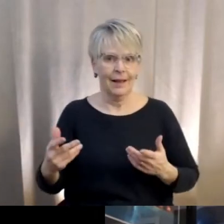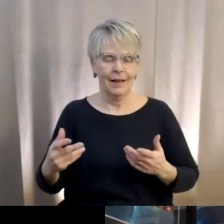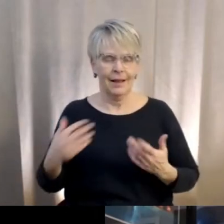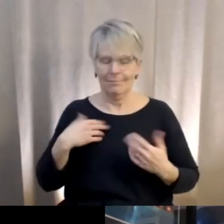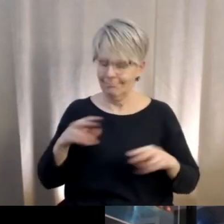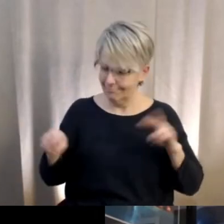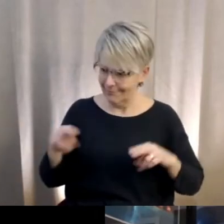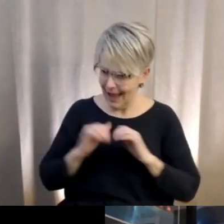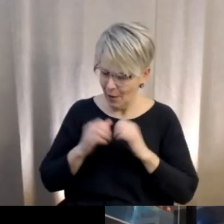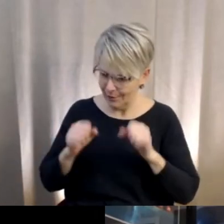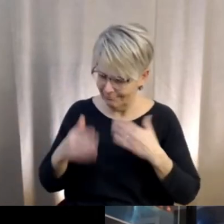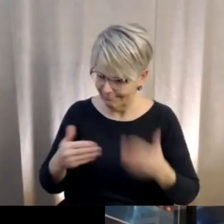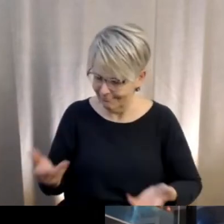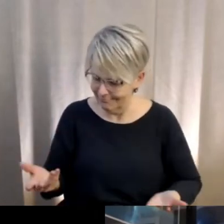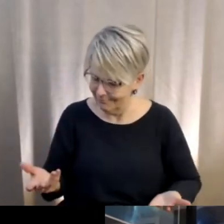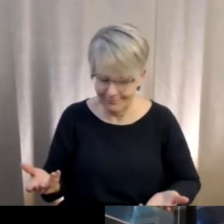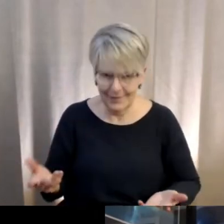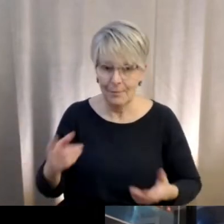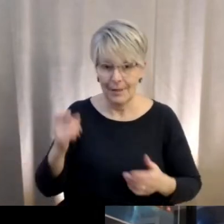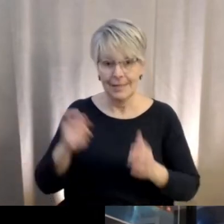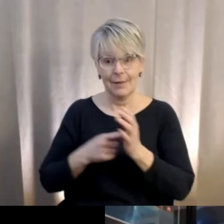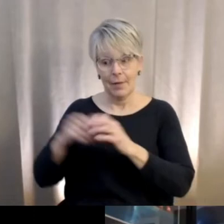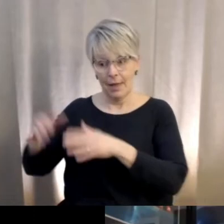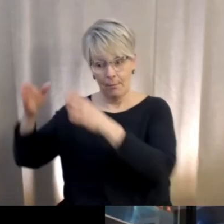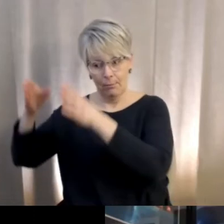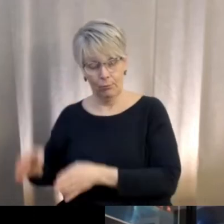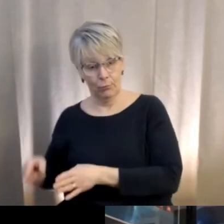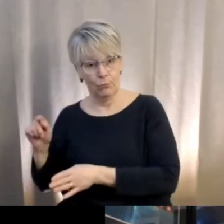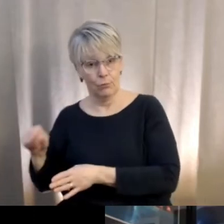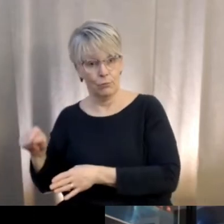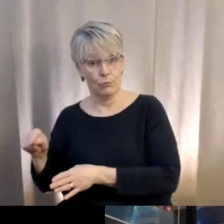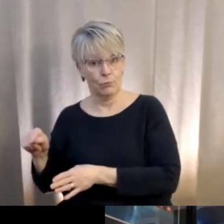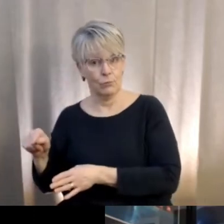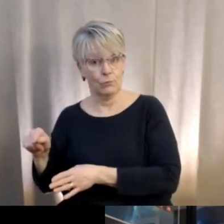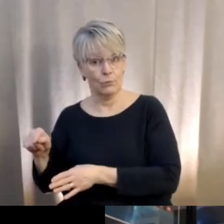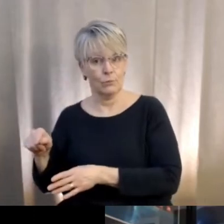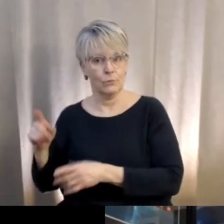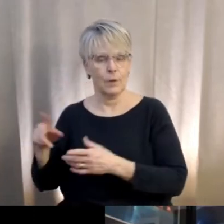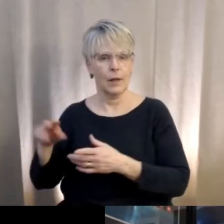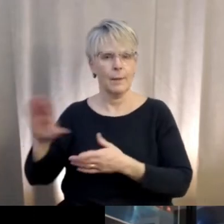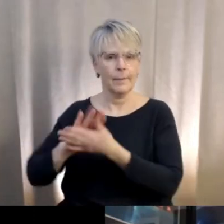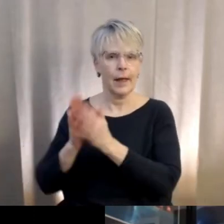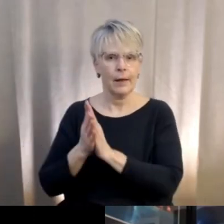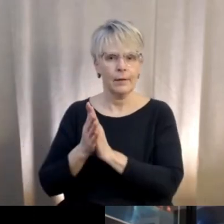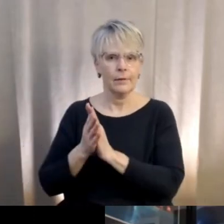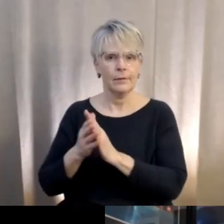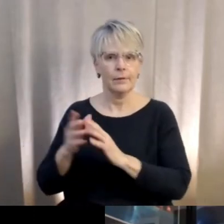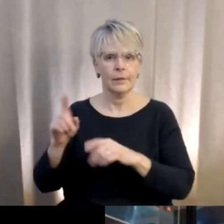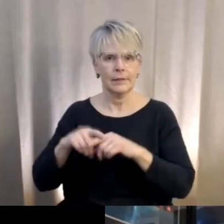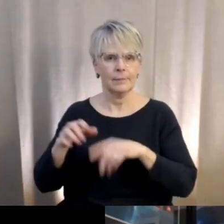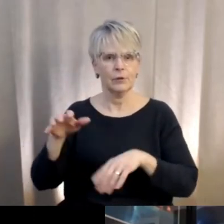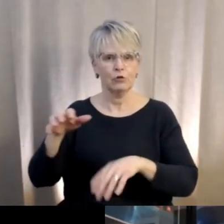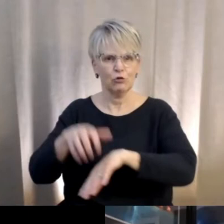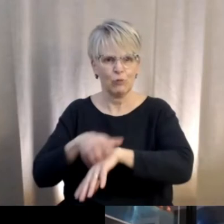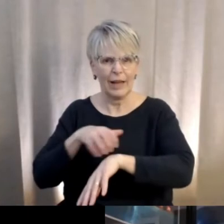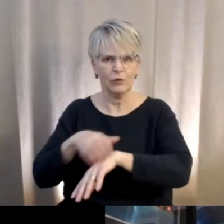because sometimes the recipient will get into more consistent like scratching tics